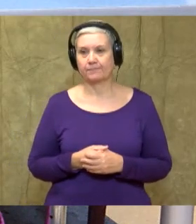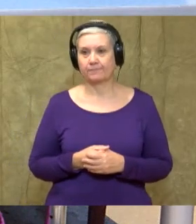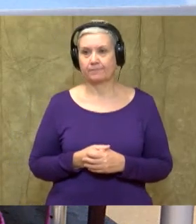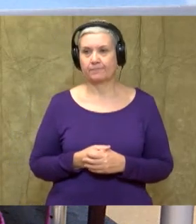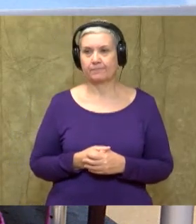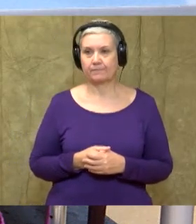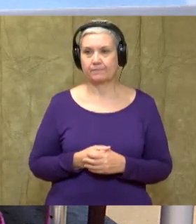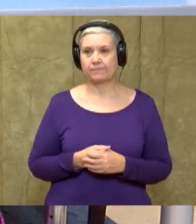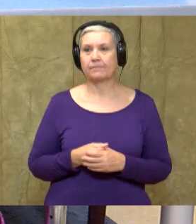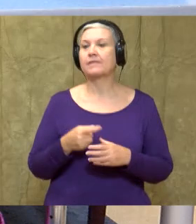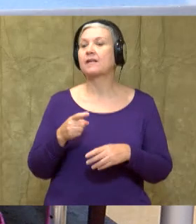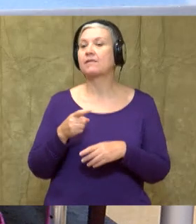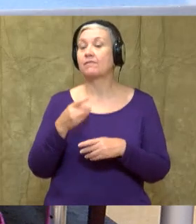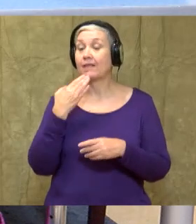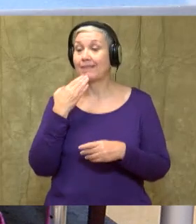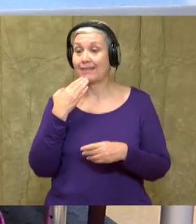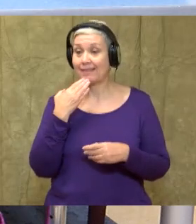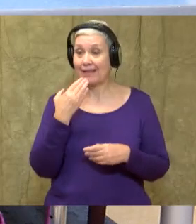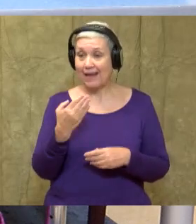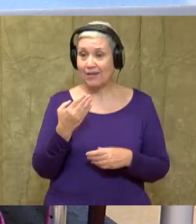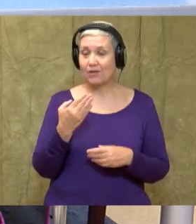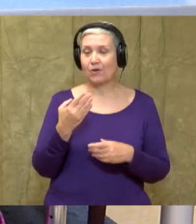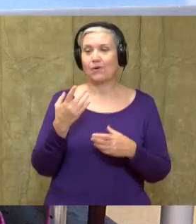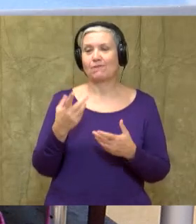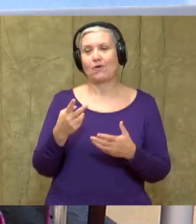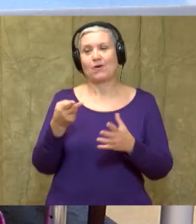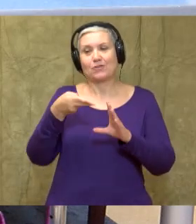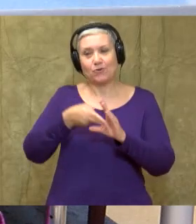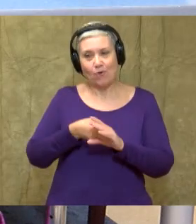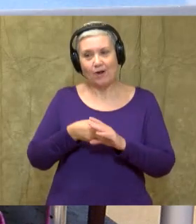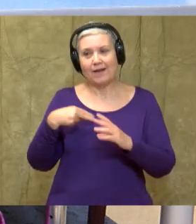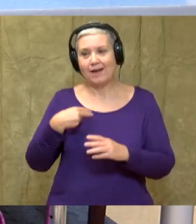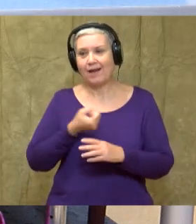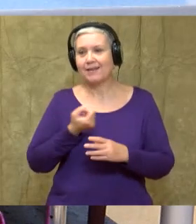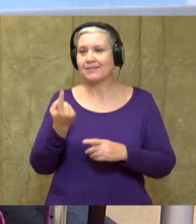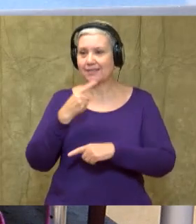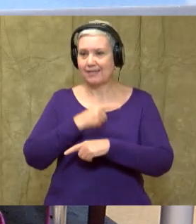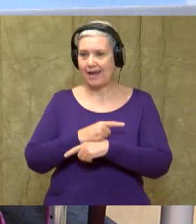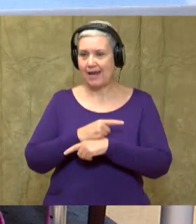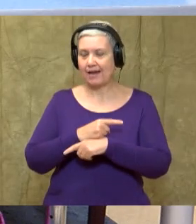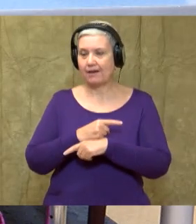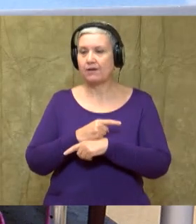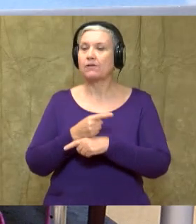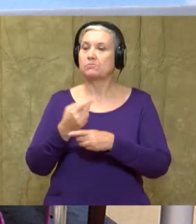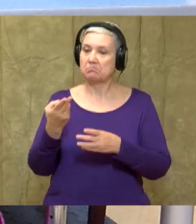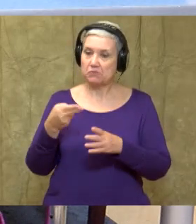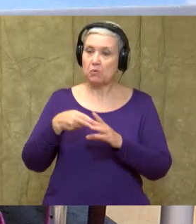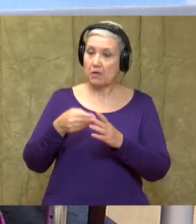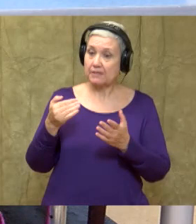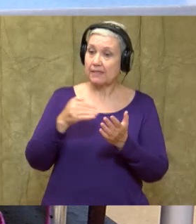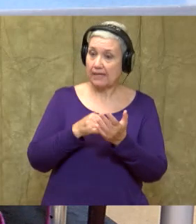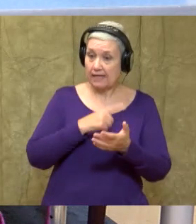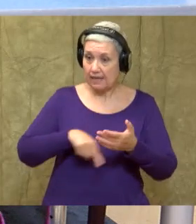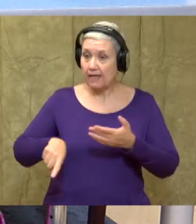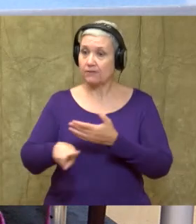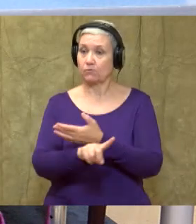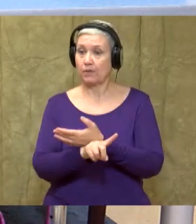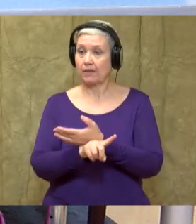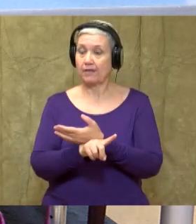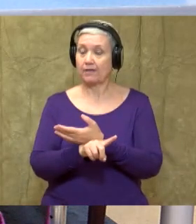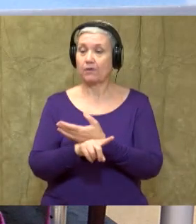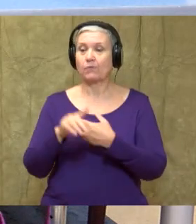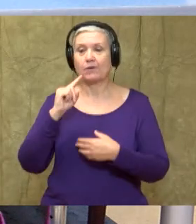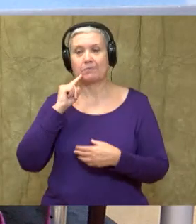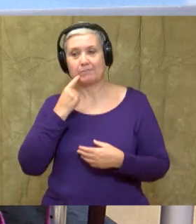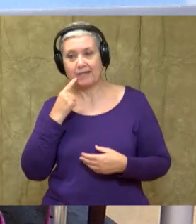And for the sake of time, we want to thank you for tuning in. Yes. Join us next week with your devices. Again, we miss